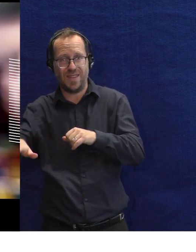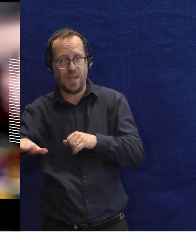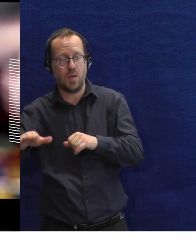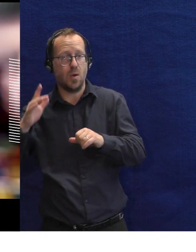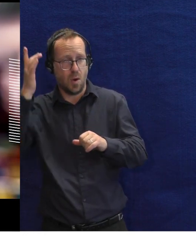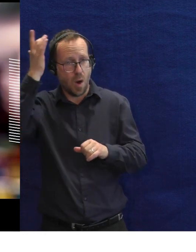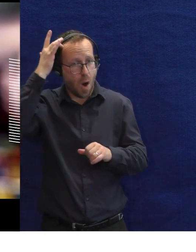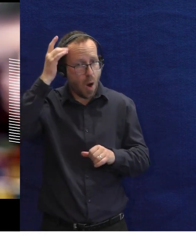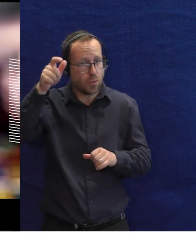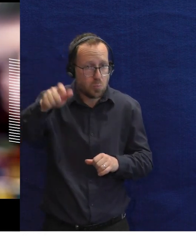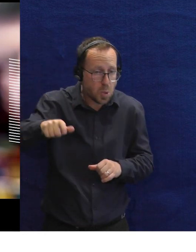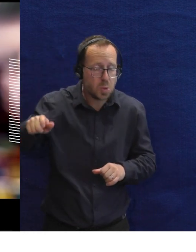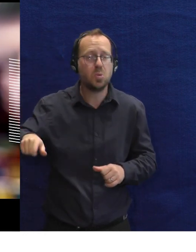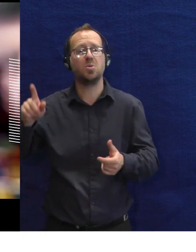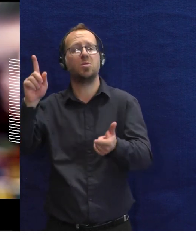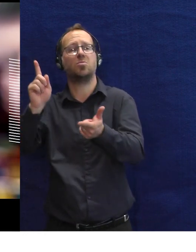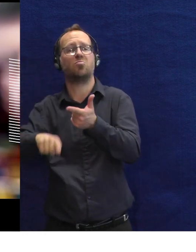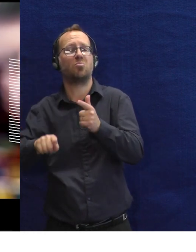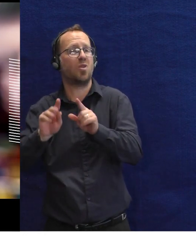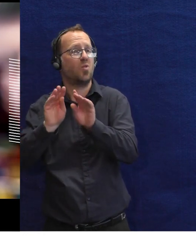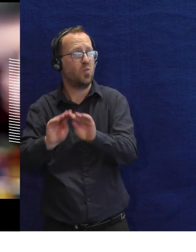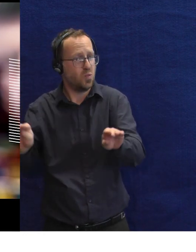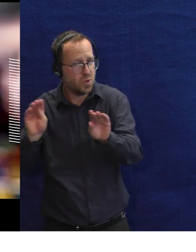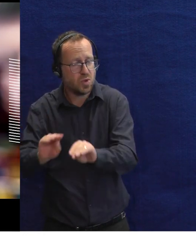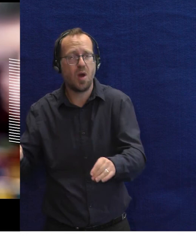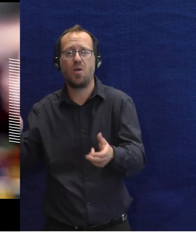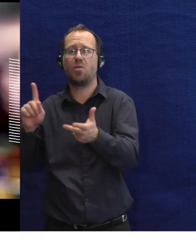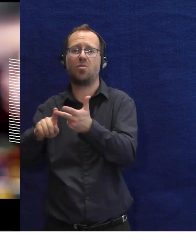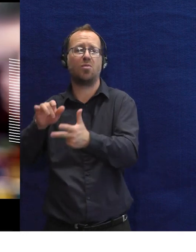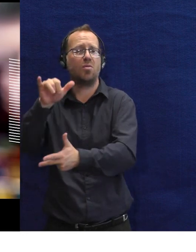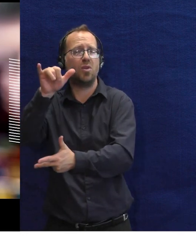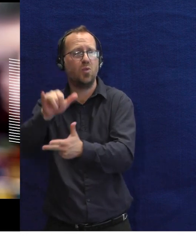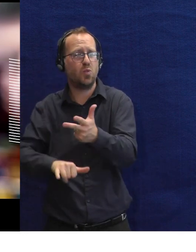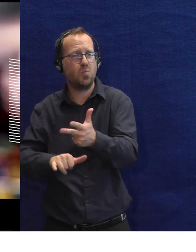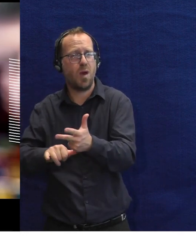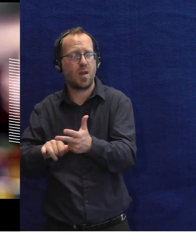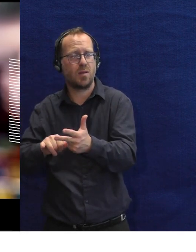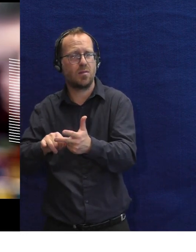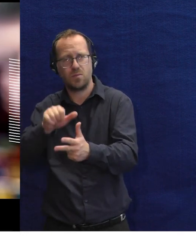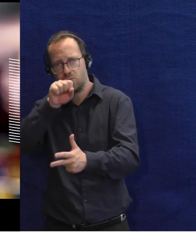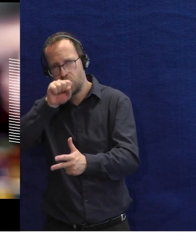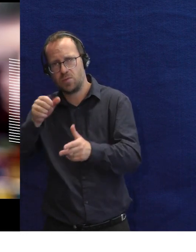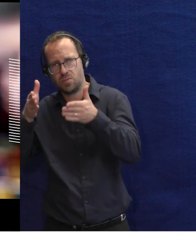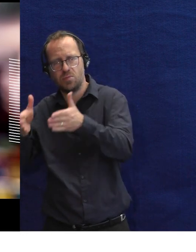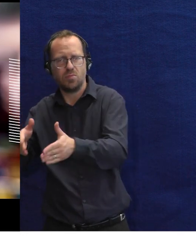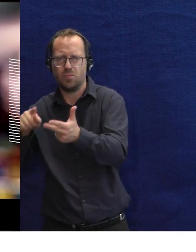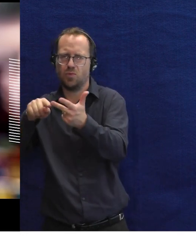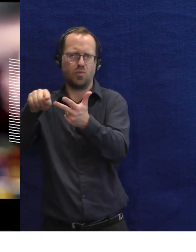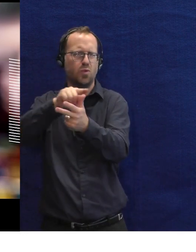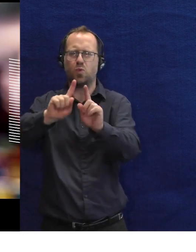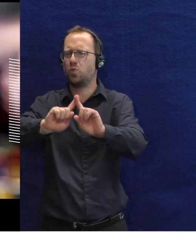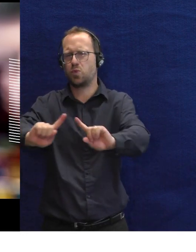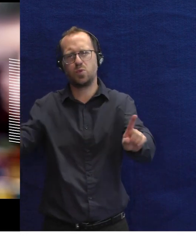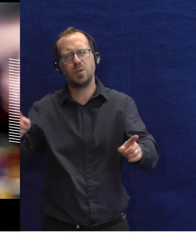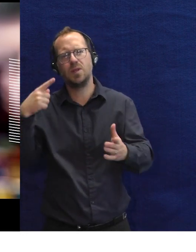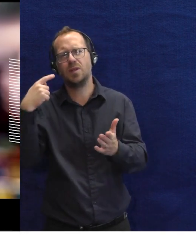content creators who are creating YouTube videos or TikTok or whatsoever. And there is no special